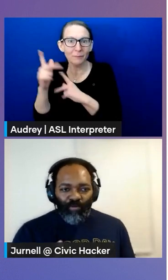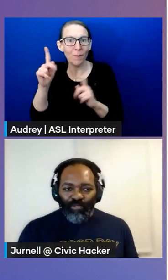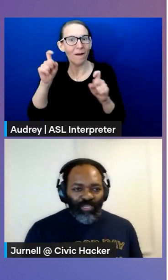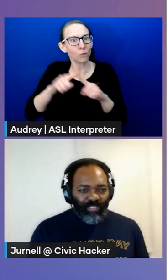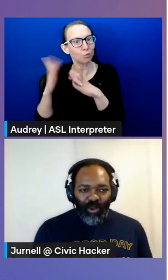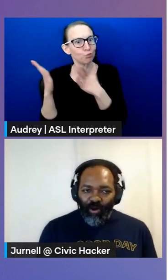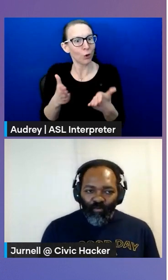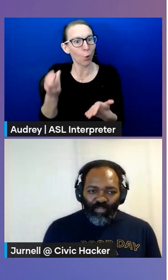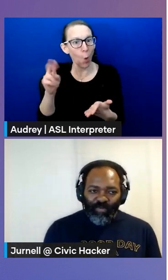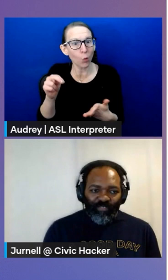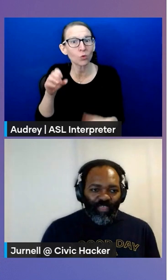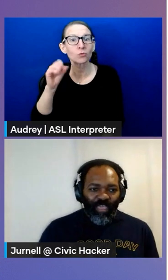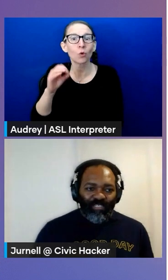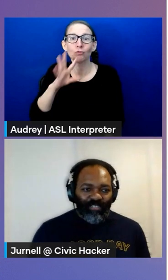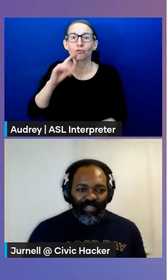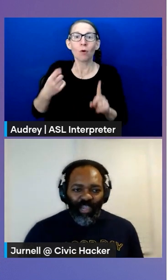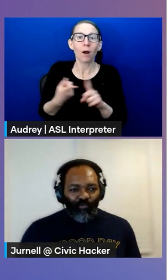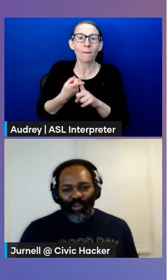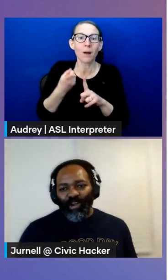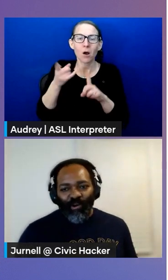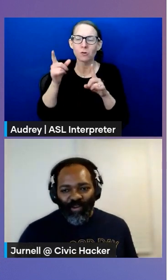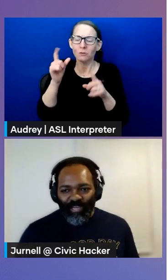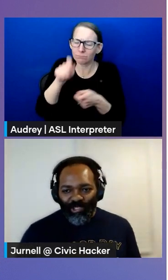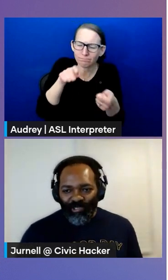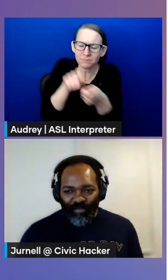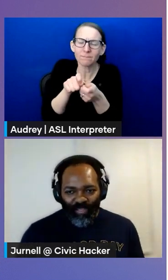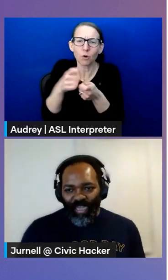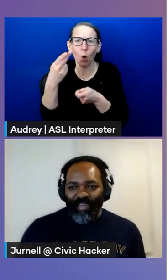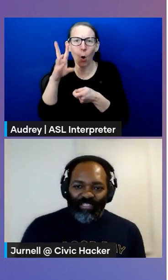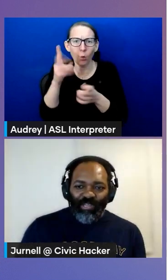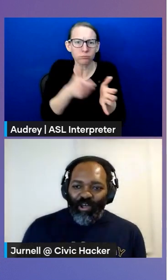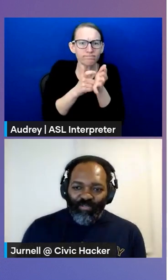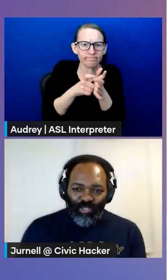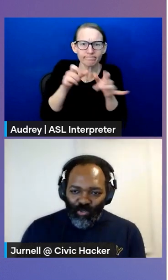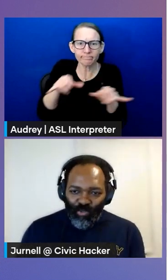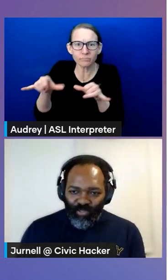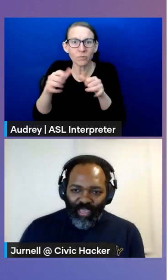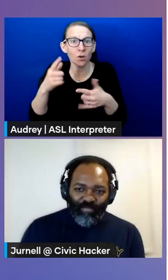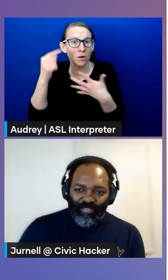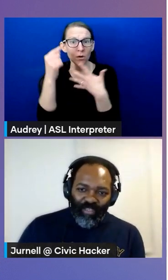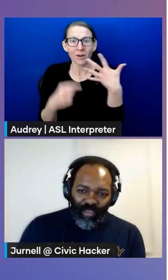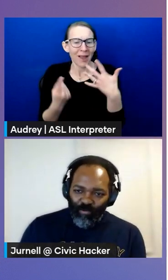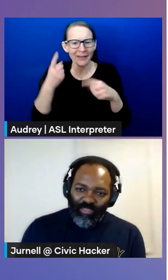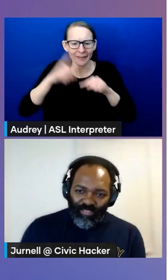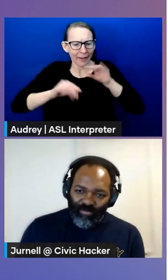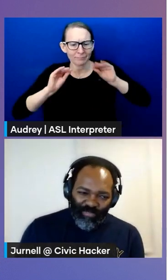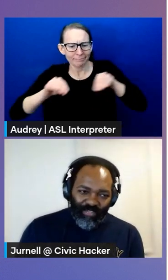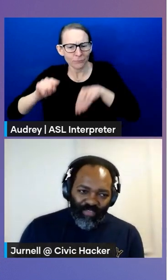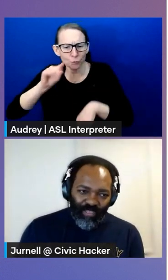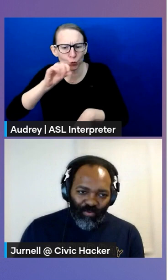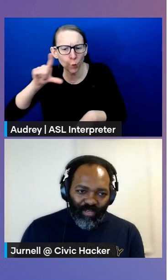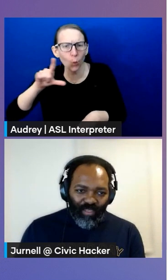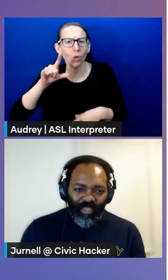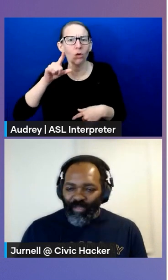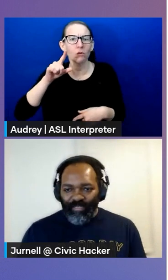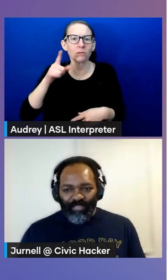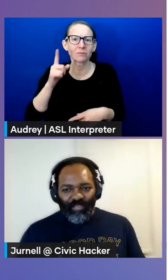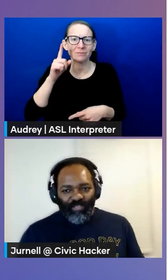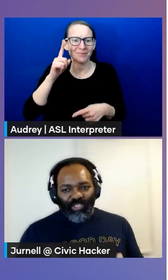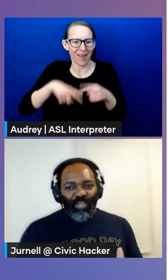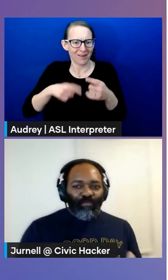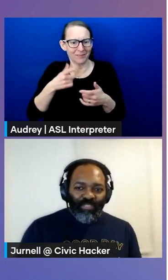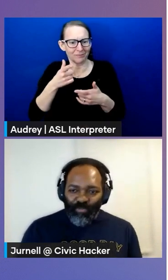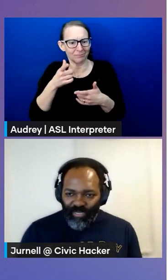about heterogeneous hardware specifications, reoccurring issues like we can't install the tool to help us with this specific unit